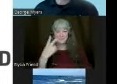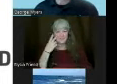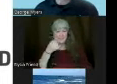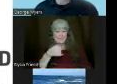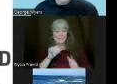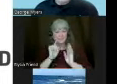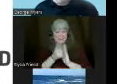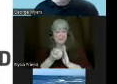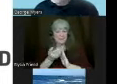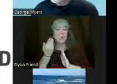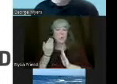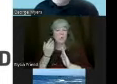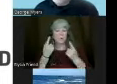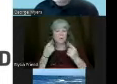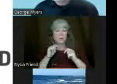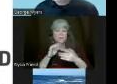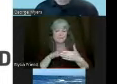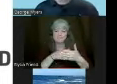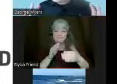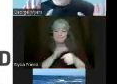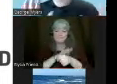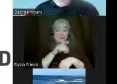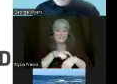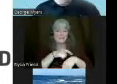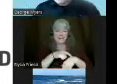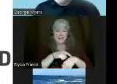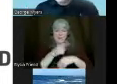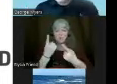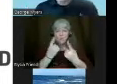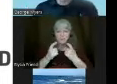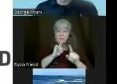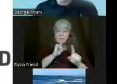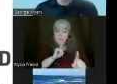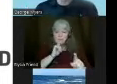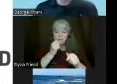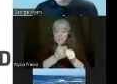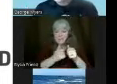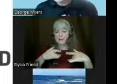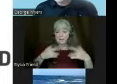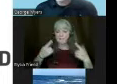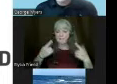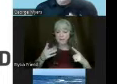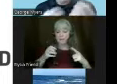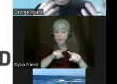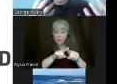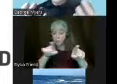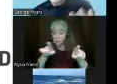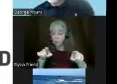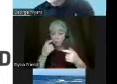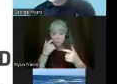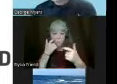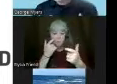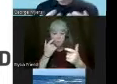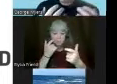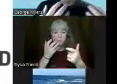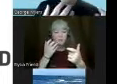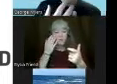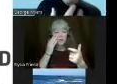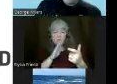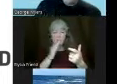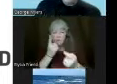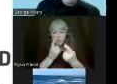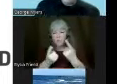we're trying to schedule plenty of time for Q&A in each event. We do want to hear from you guys as attendees. We want to know what questions people